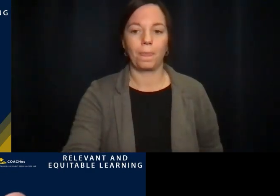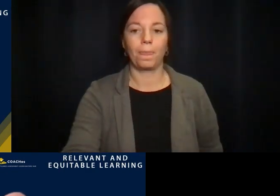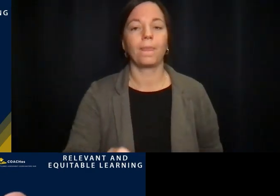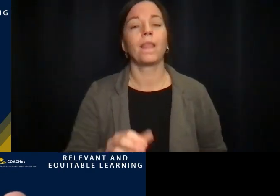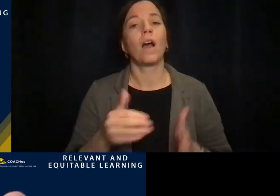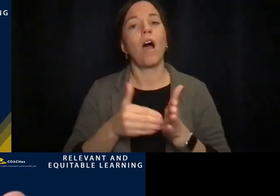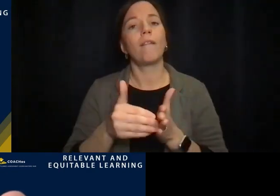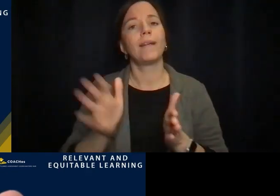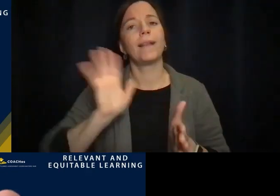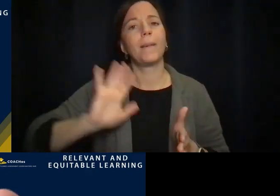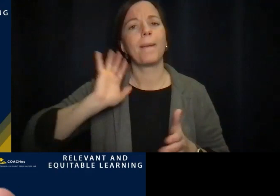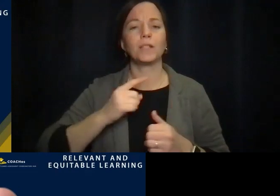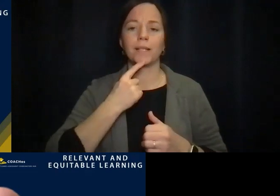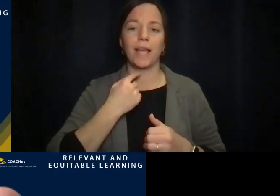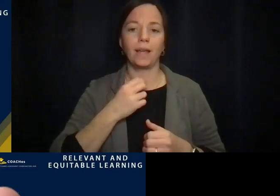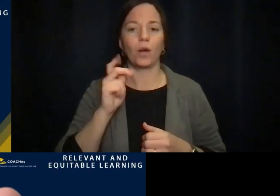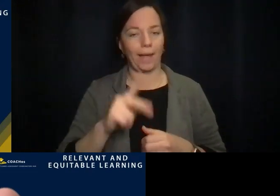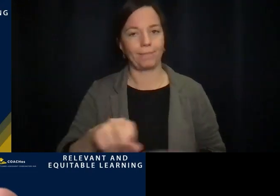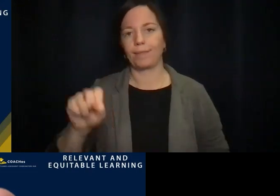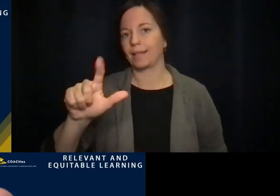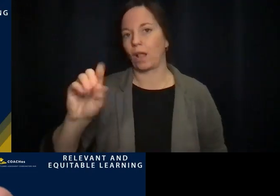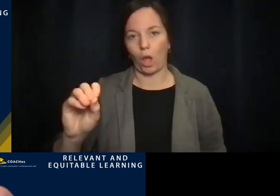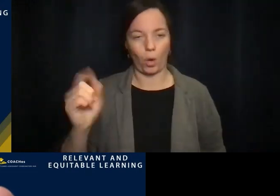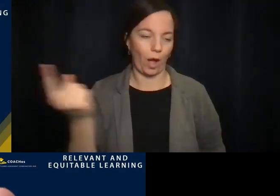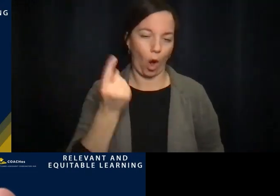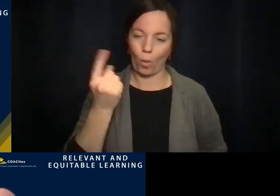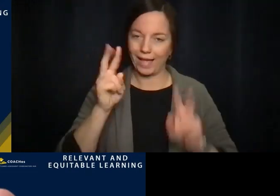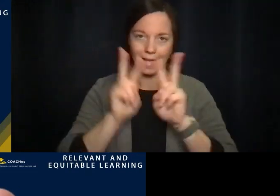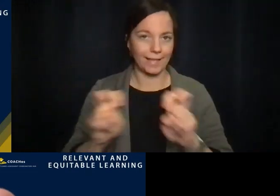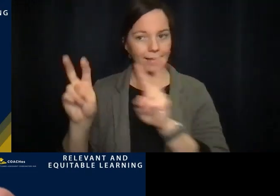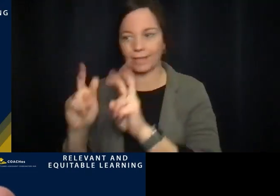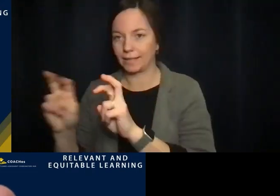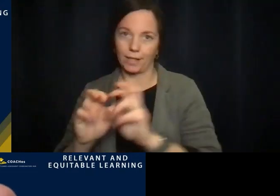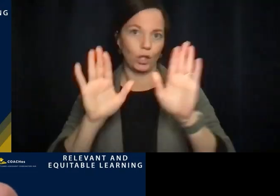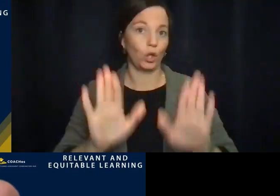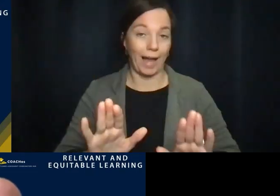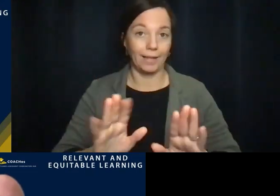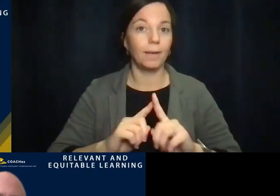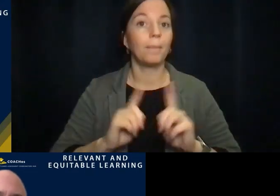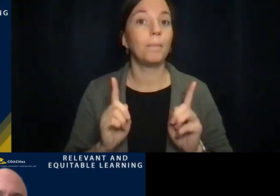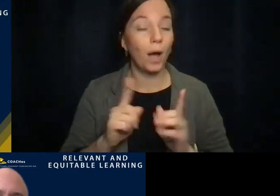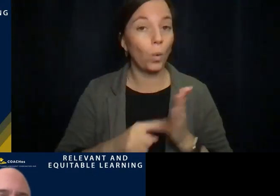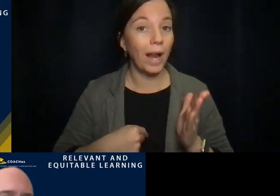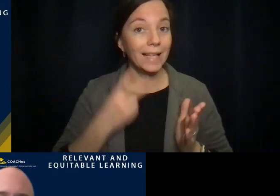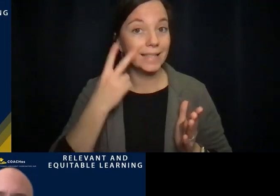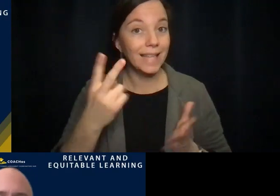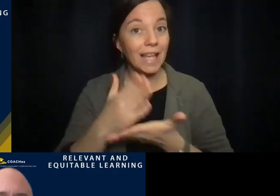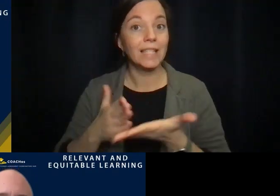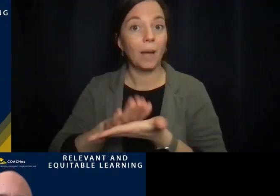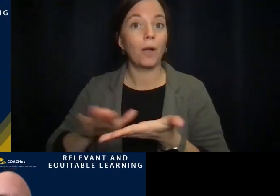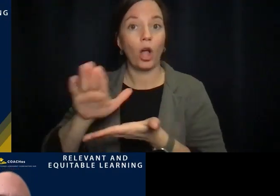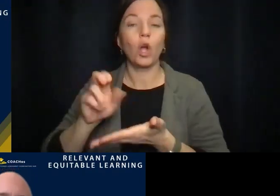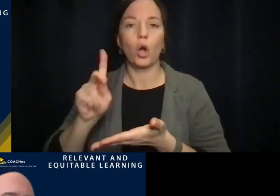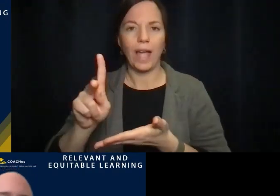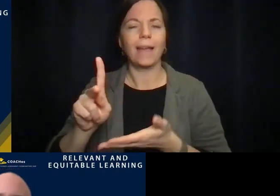seen in the past, you know, we all assess all of our SLOs all the time. It's all great. But then what I've seen is some colleges like, we'll make a plan